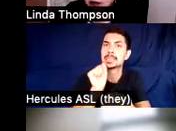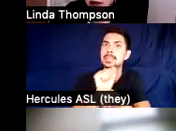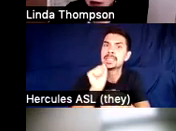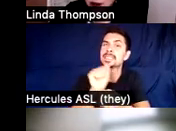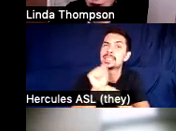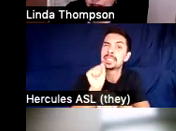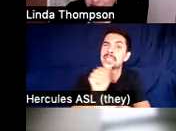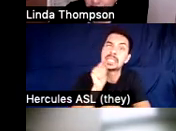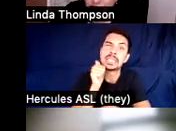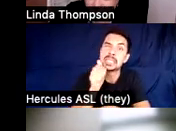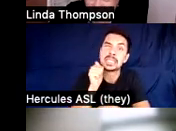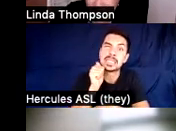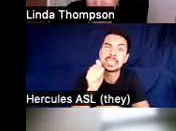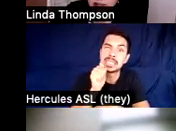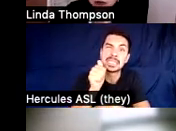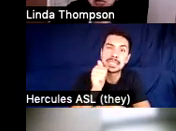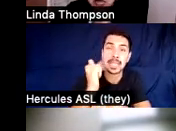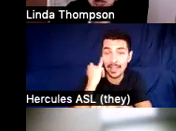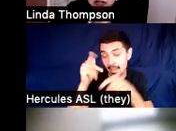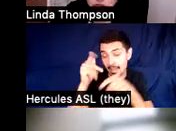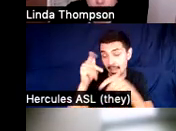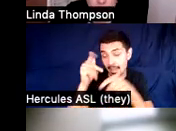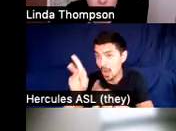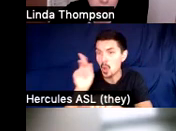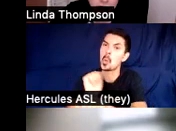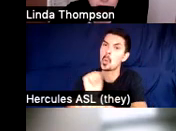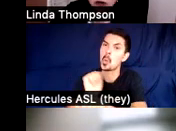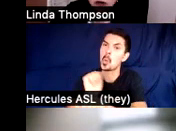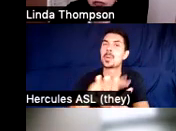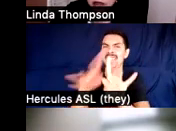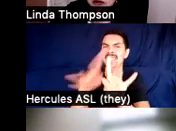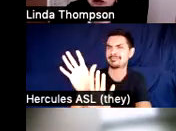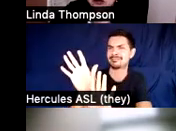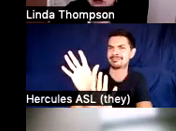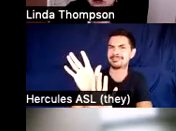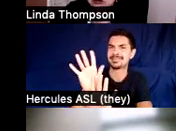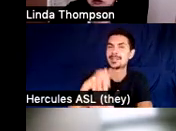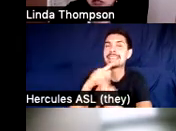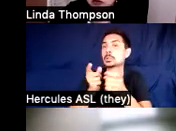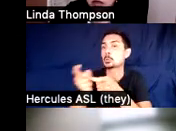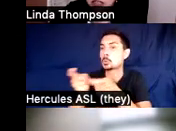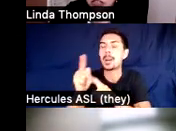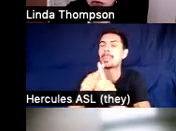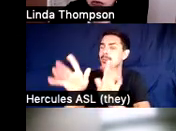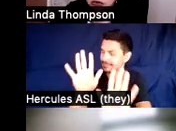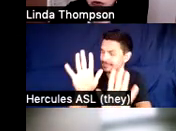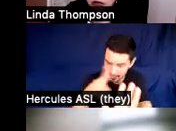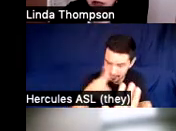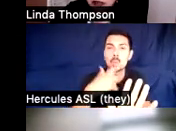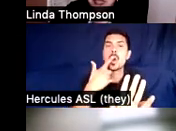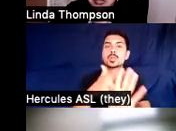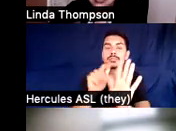they are allowed to do that. And we can't control anybody with that, but we really want